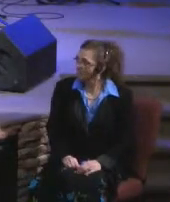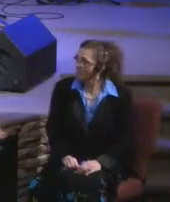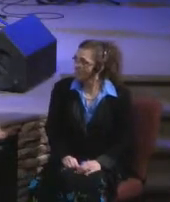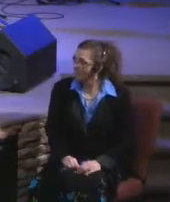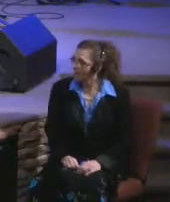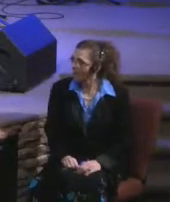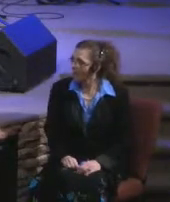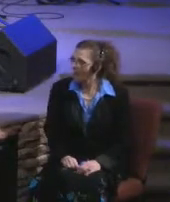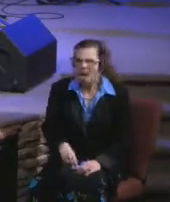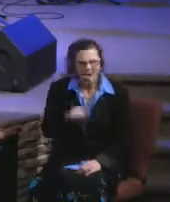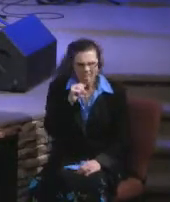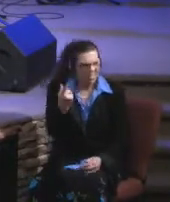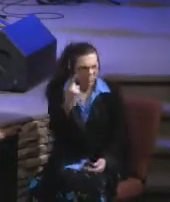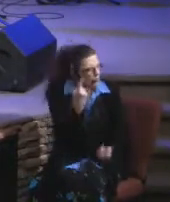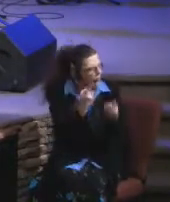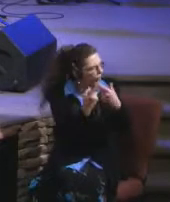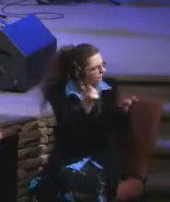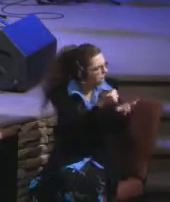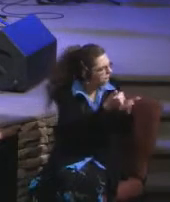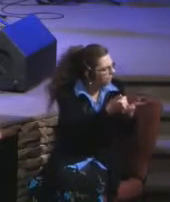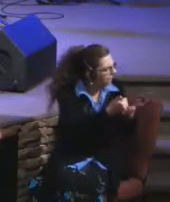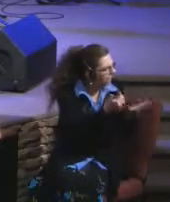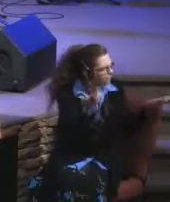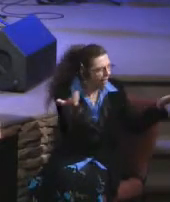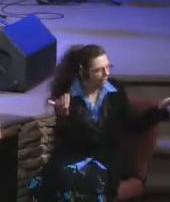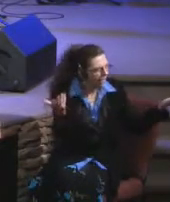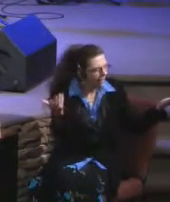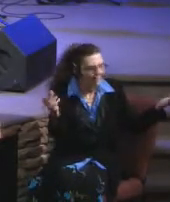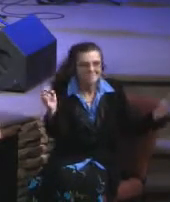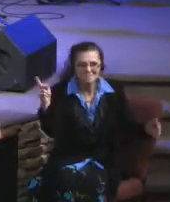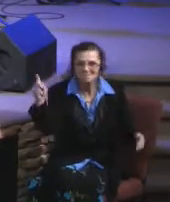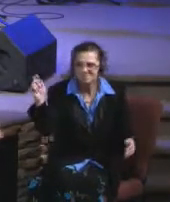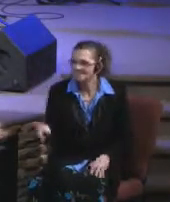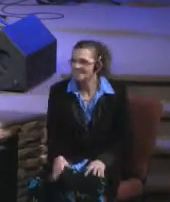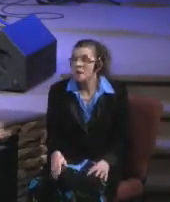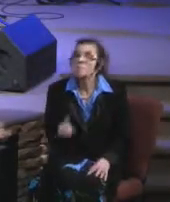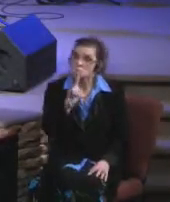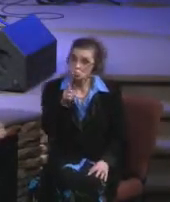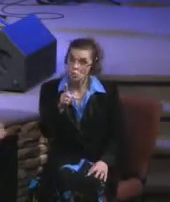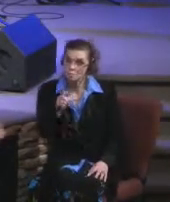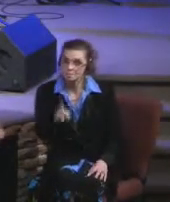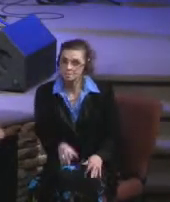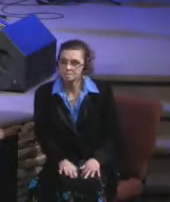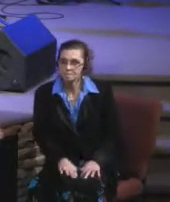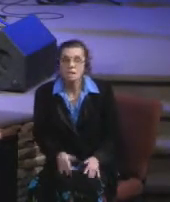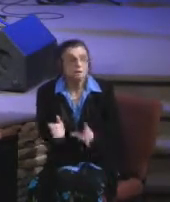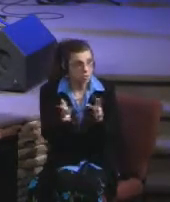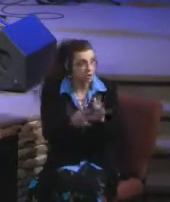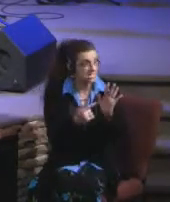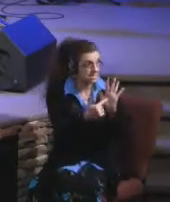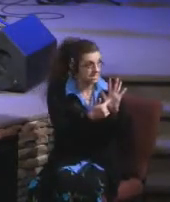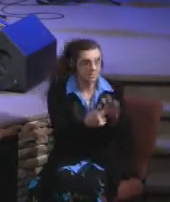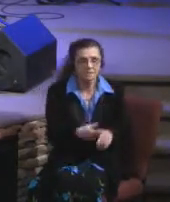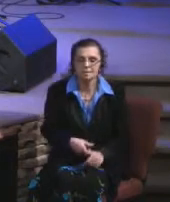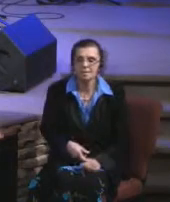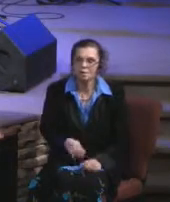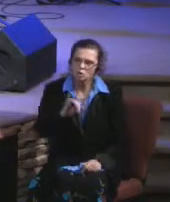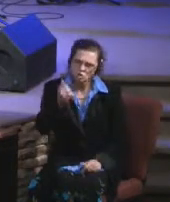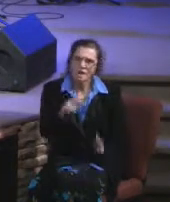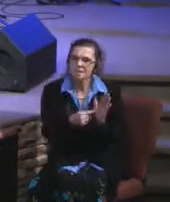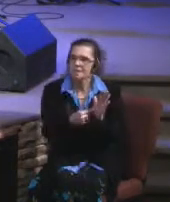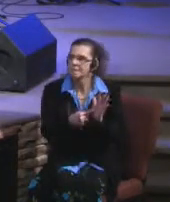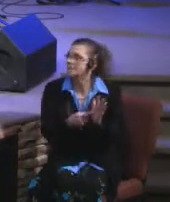Not even one amen. That's okay. That's okay because it's true. Jesus said this, or John said